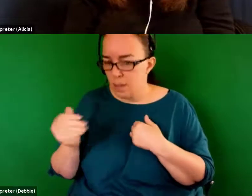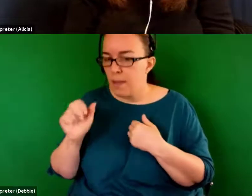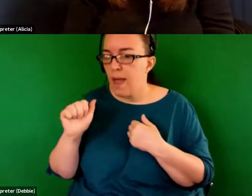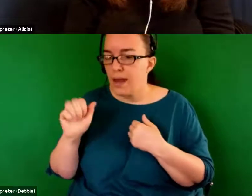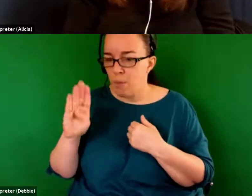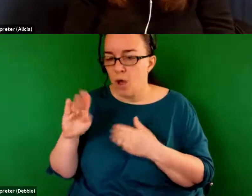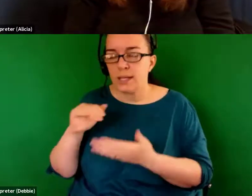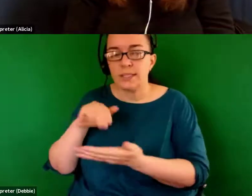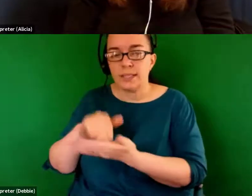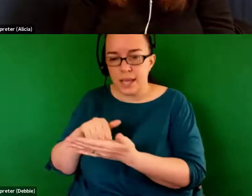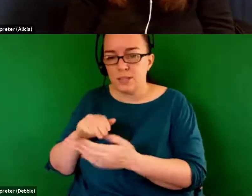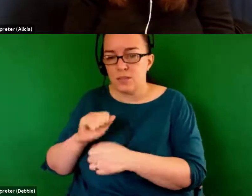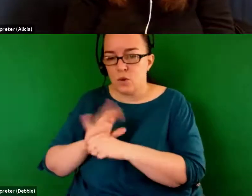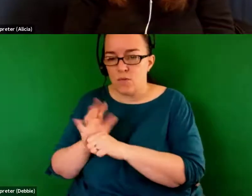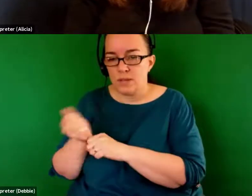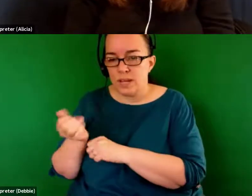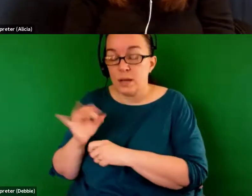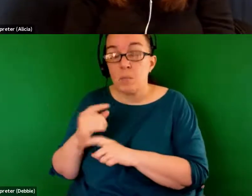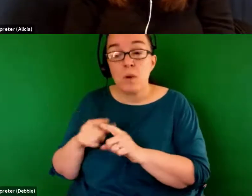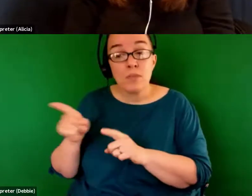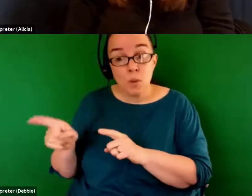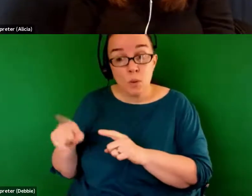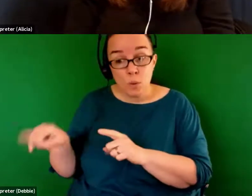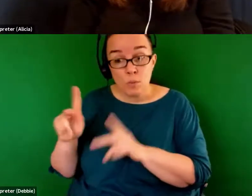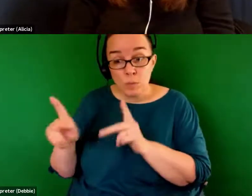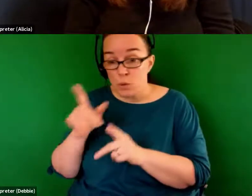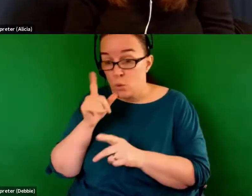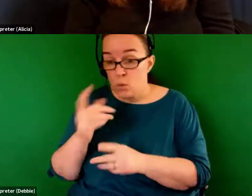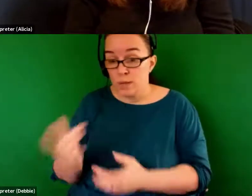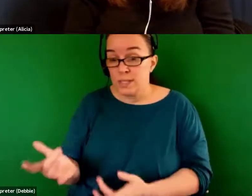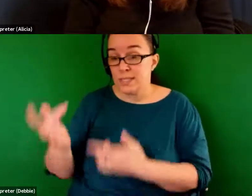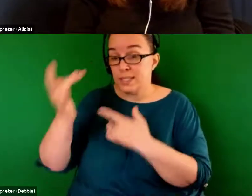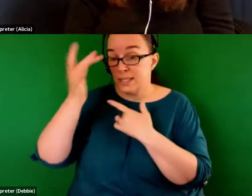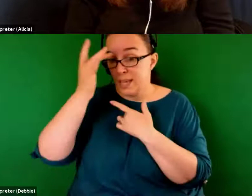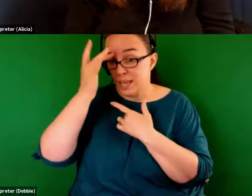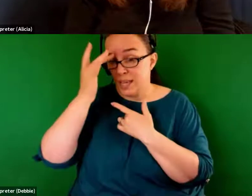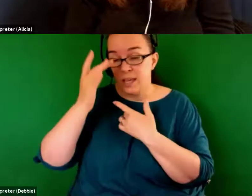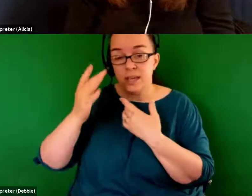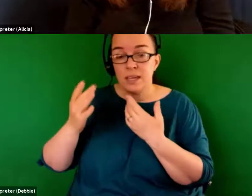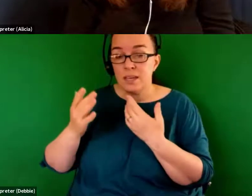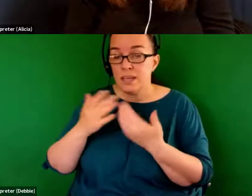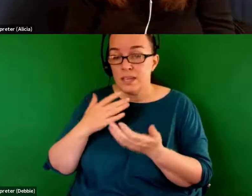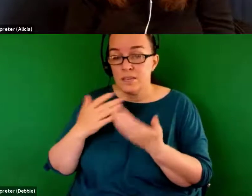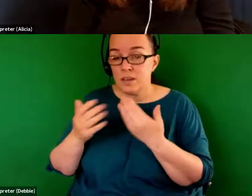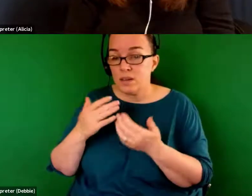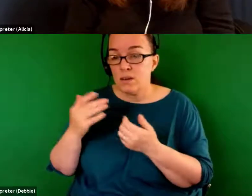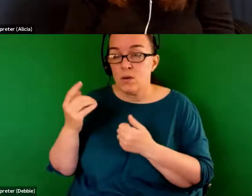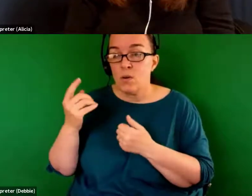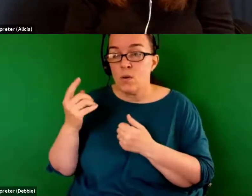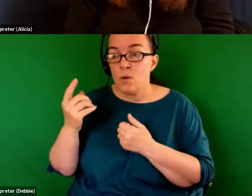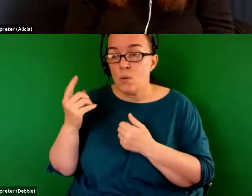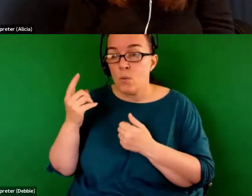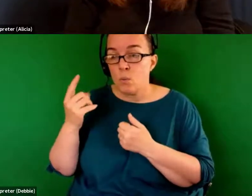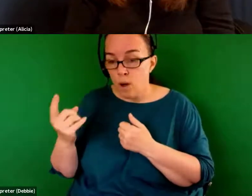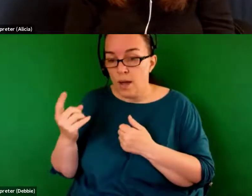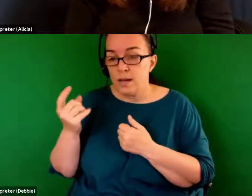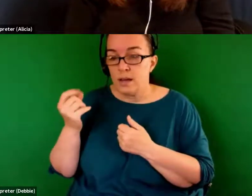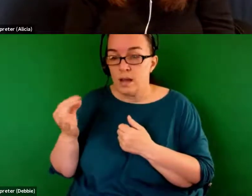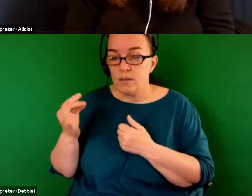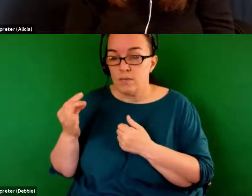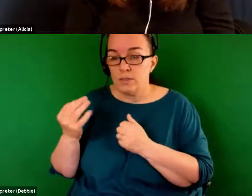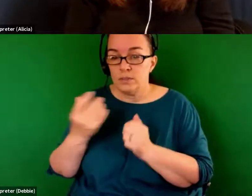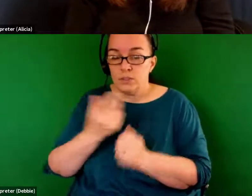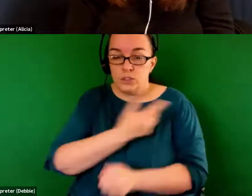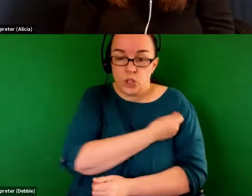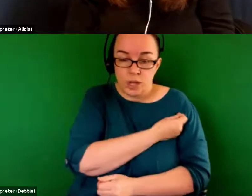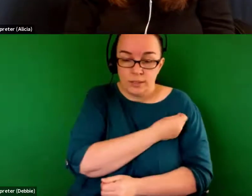against COVID-19, but they found that people that have even just one of the shots of